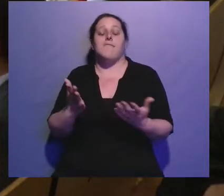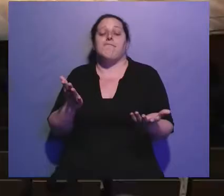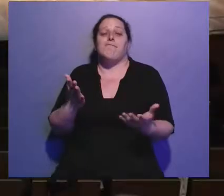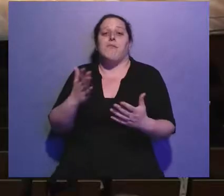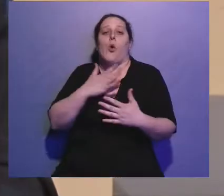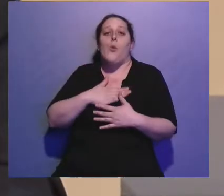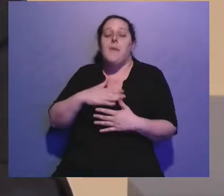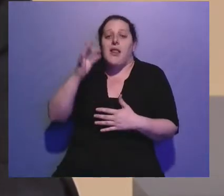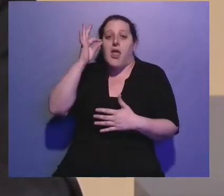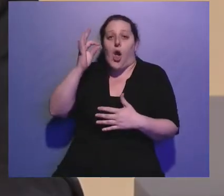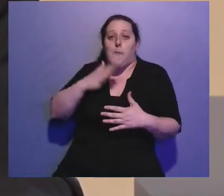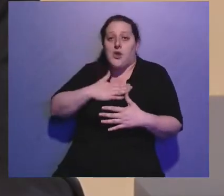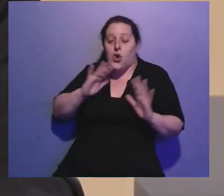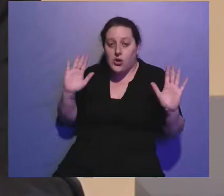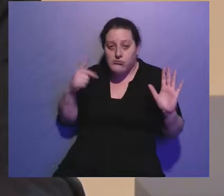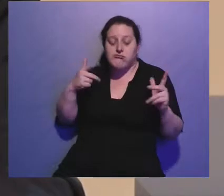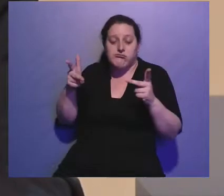In my humble opinion,